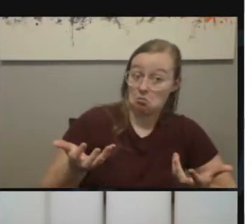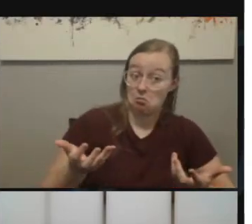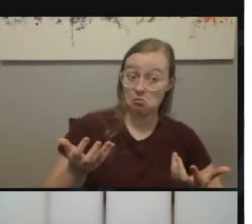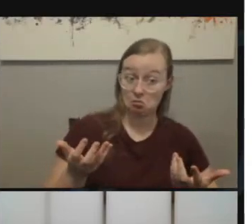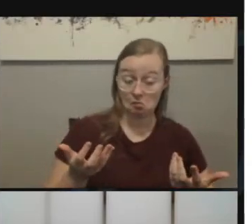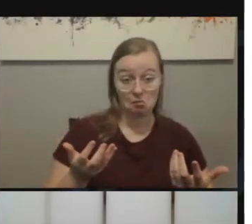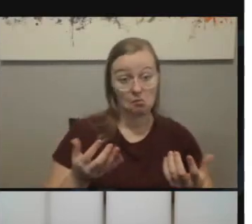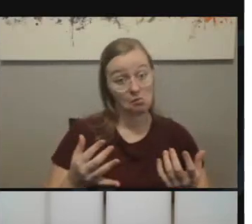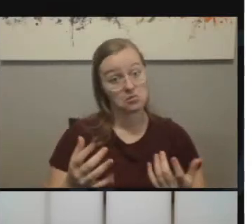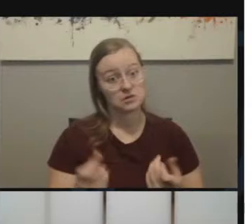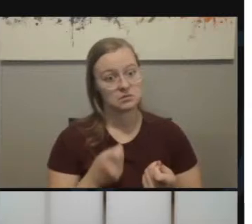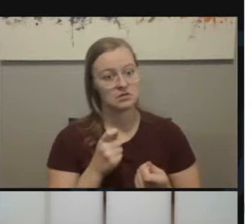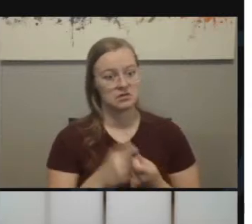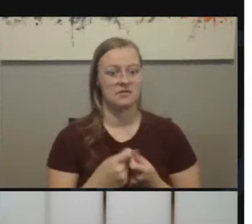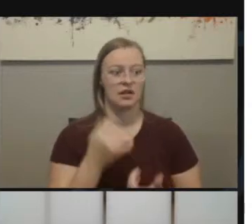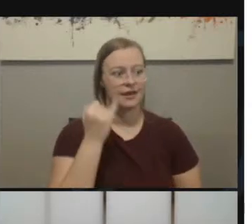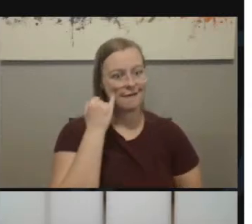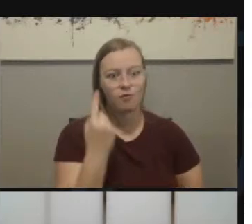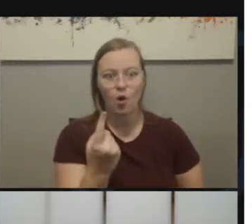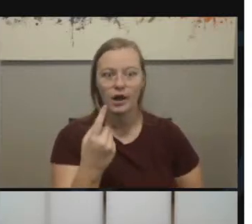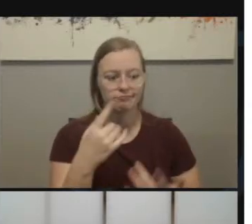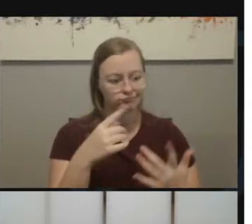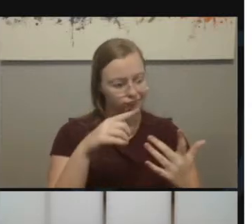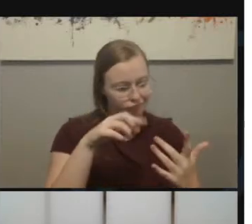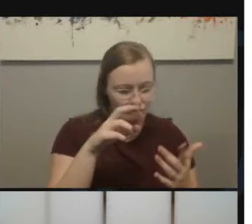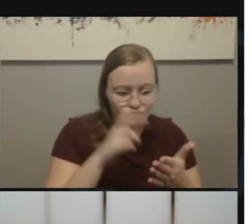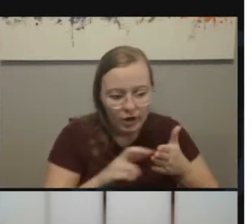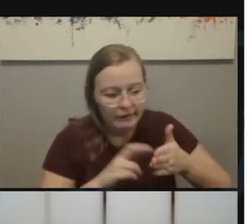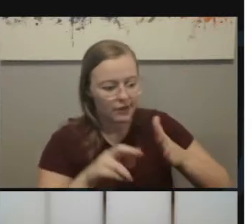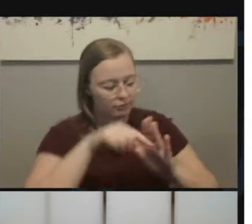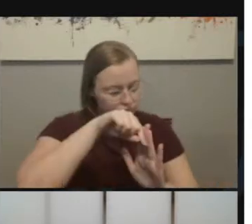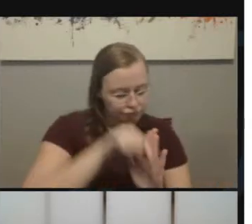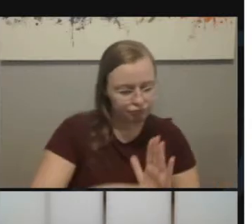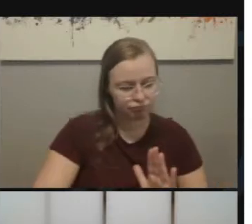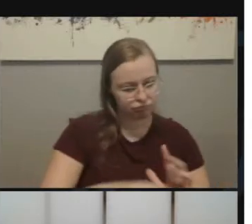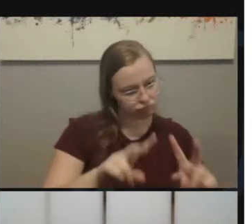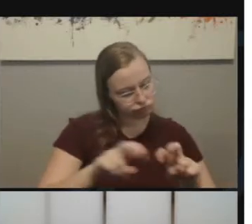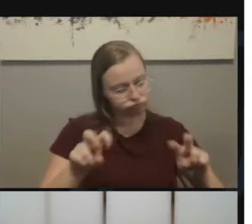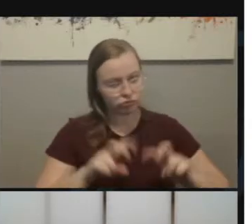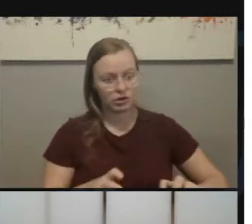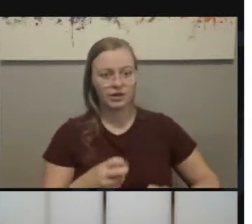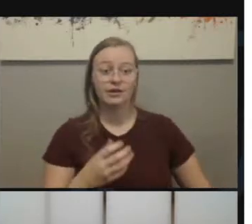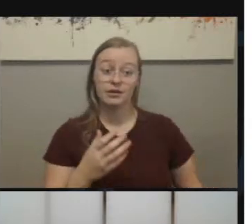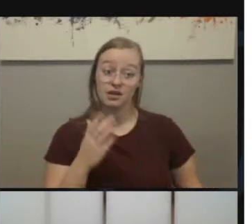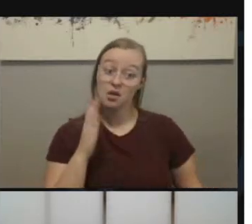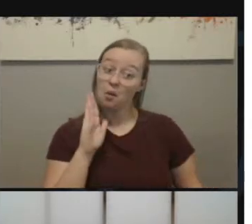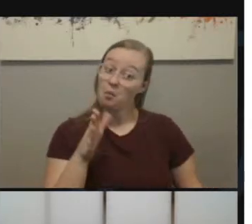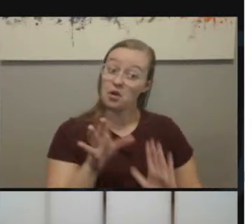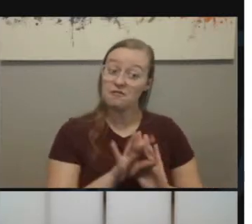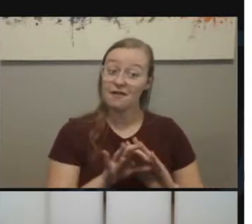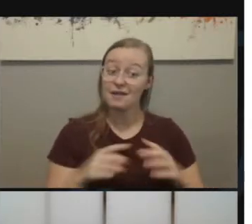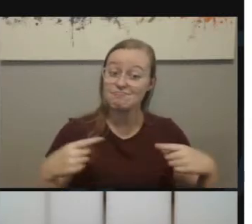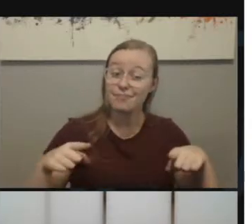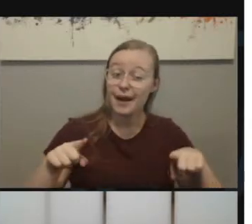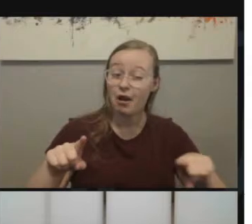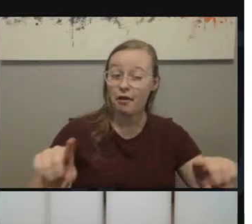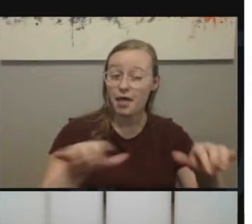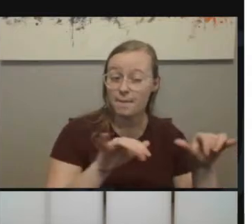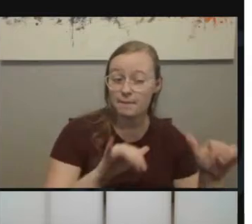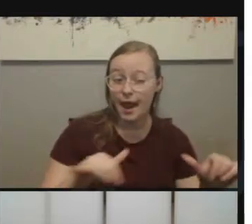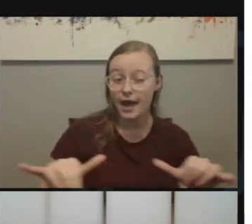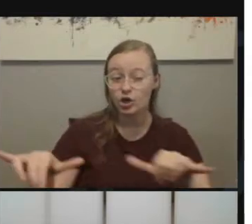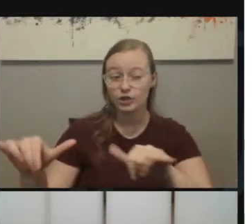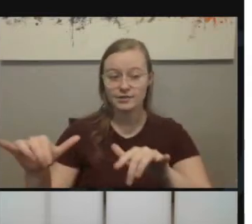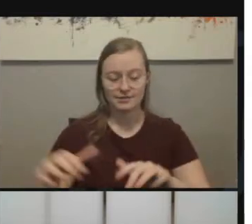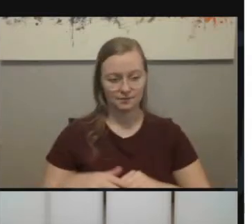Certainly, if one digs deep enough with these kinds of records, one will find parallel kinds of patterns.